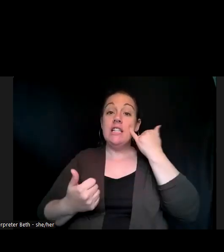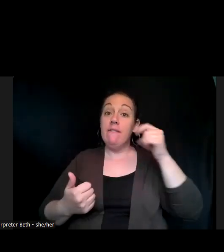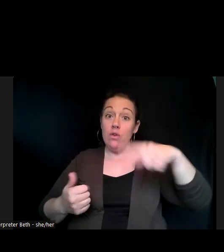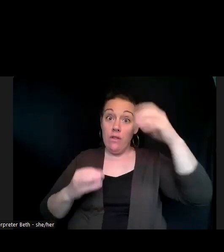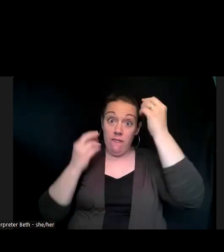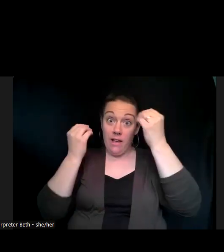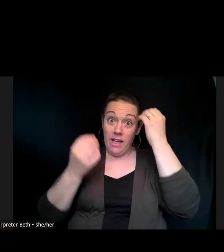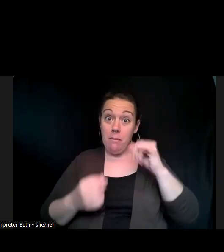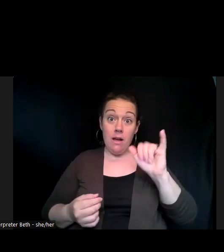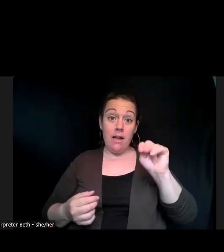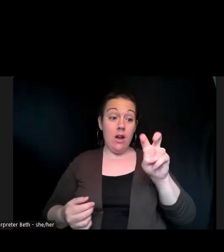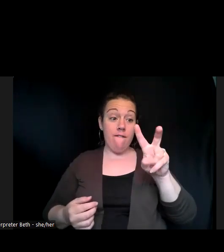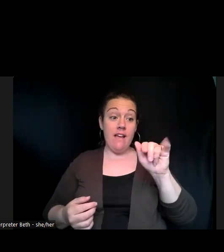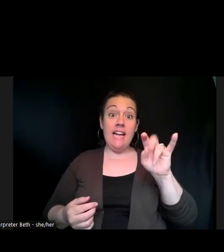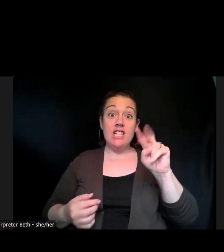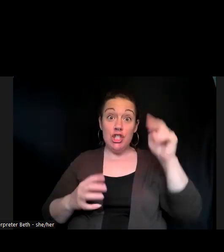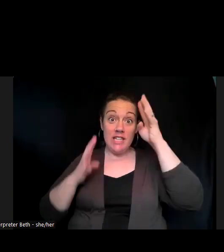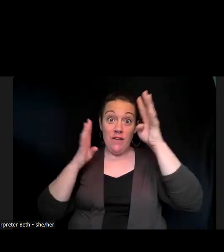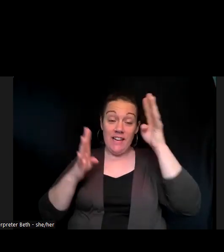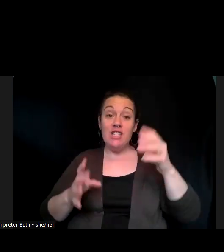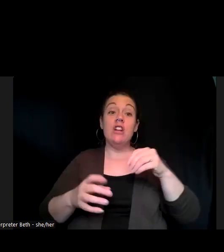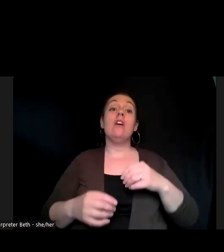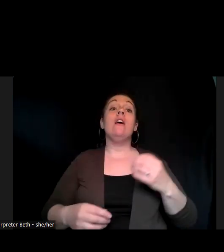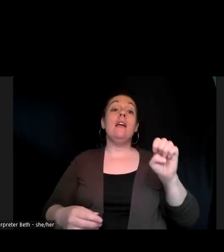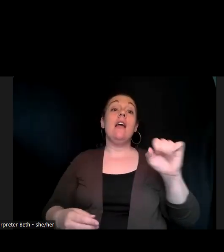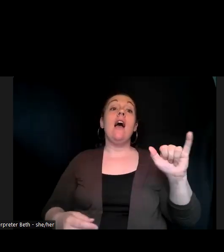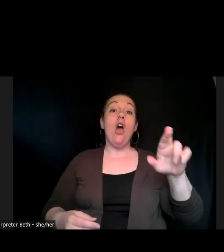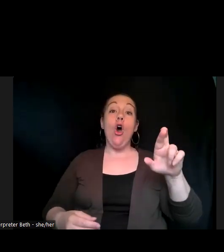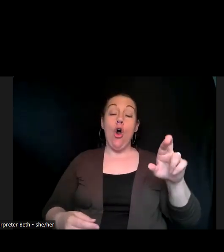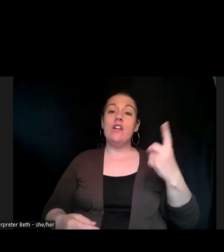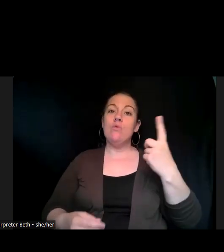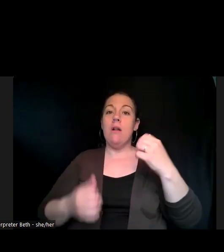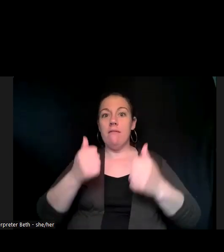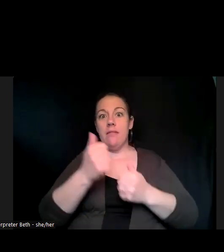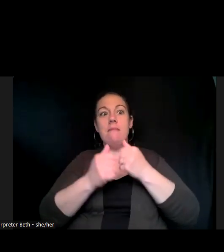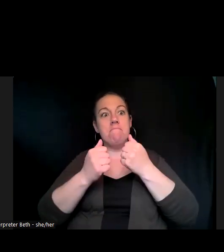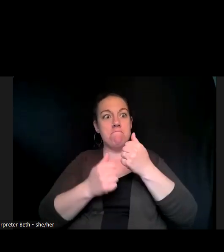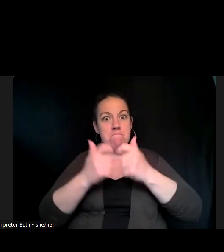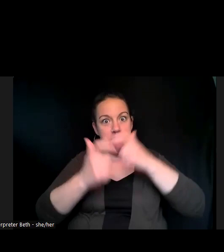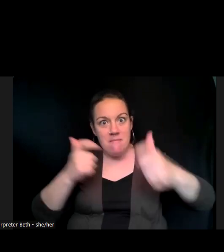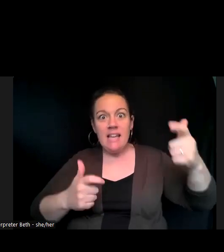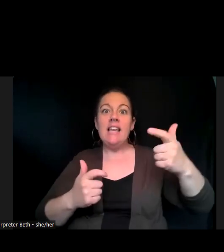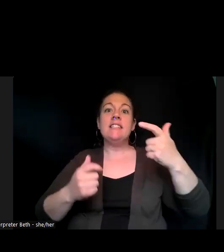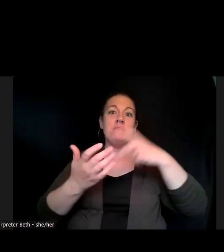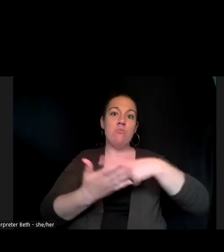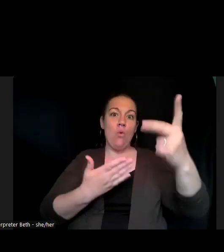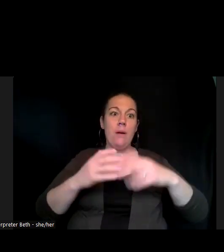district, EIR is one of the most massive grant programs that can provide millions and millions of dollars to your community to make a